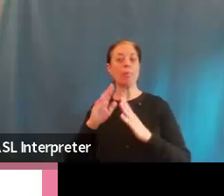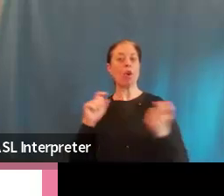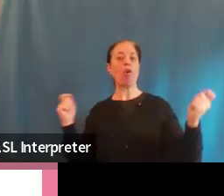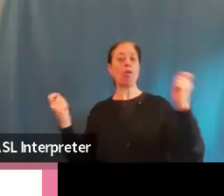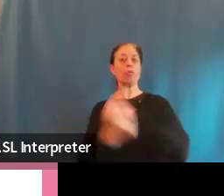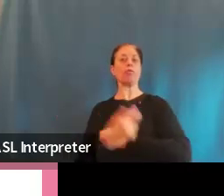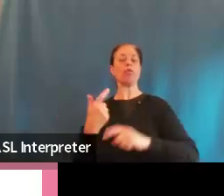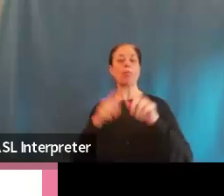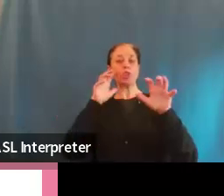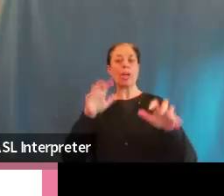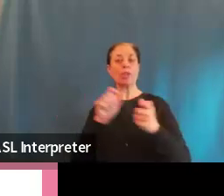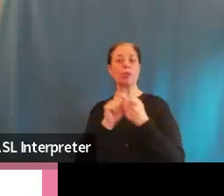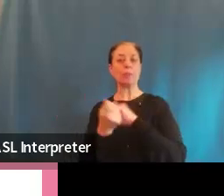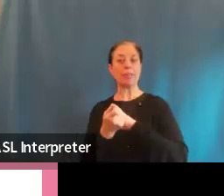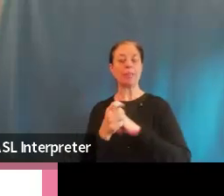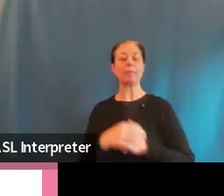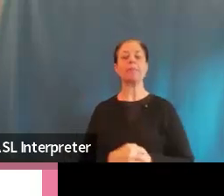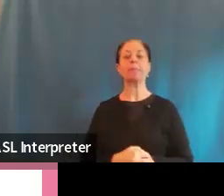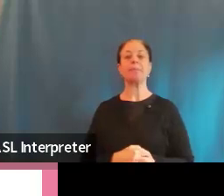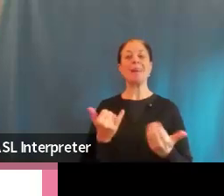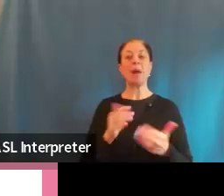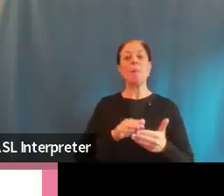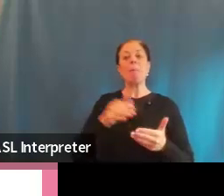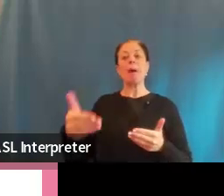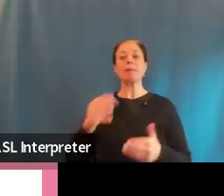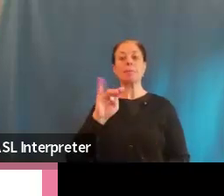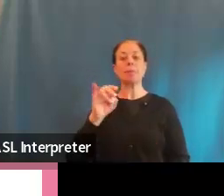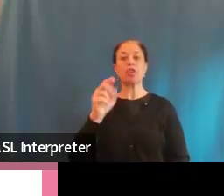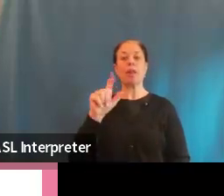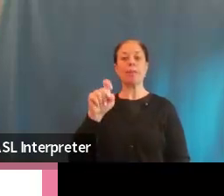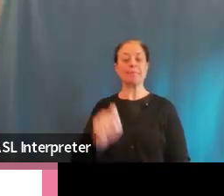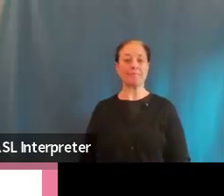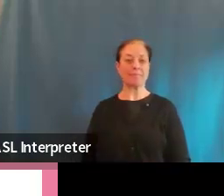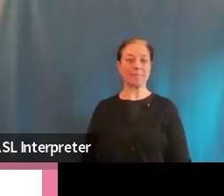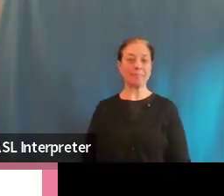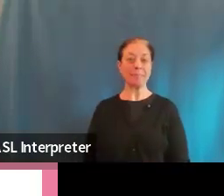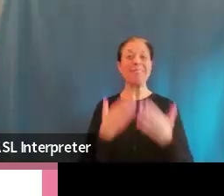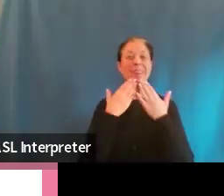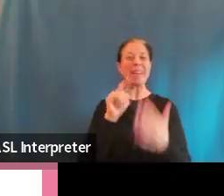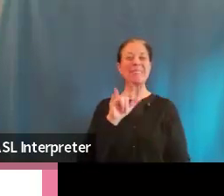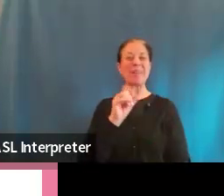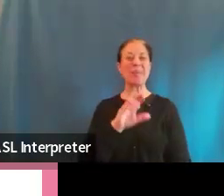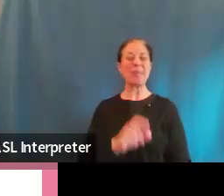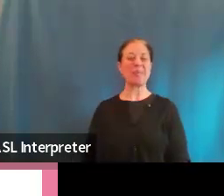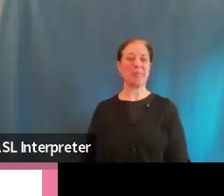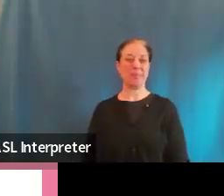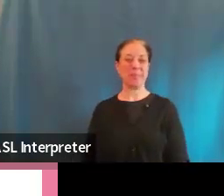by these shocking transformations. And I will pass it back to Michelle. Thanks, Taylor.